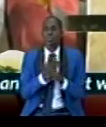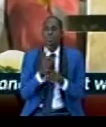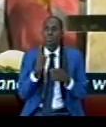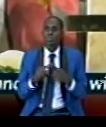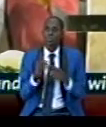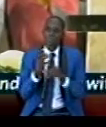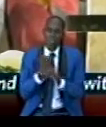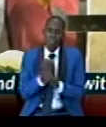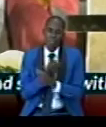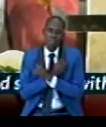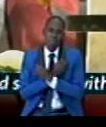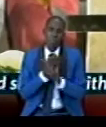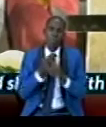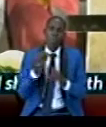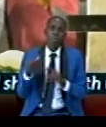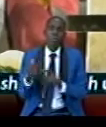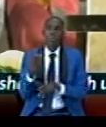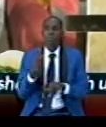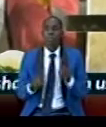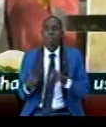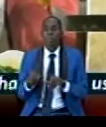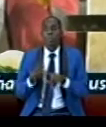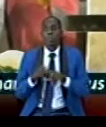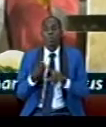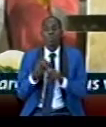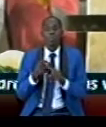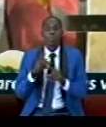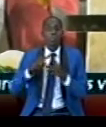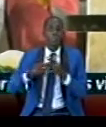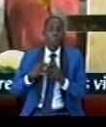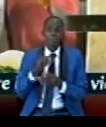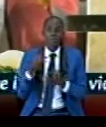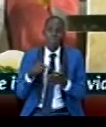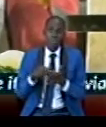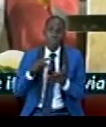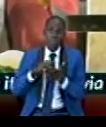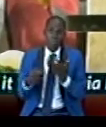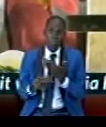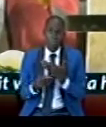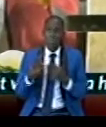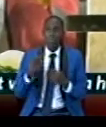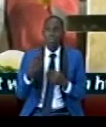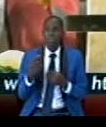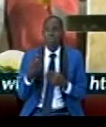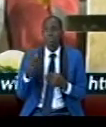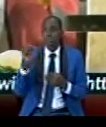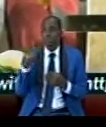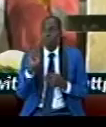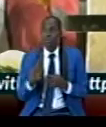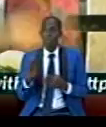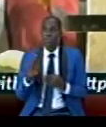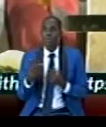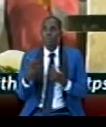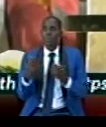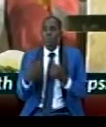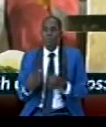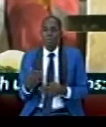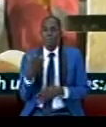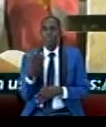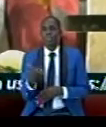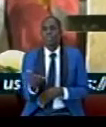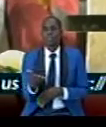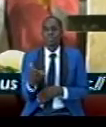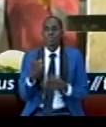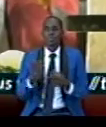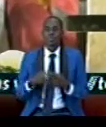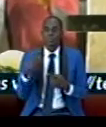people. But from the beginning of this program, the first day, which was Thursday, I went there like a sluggly sheep going